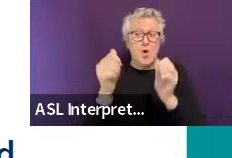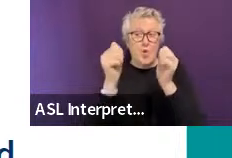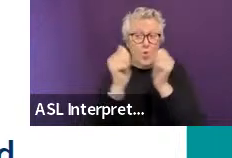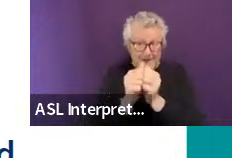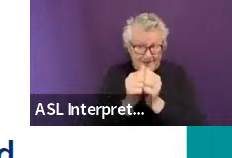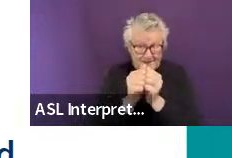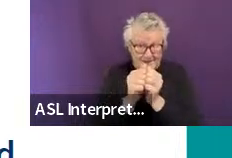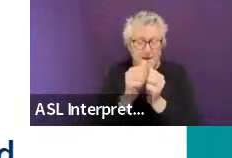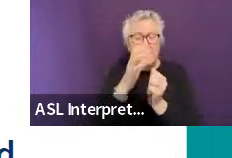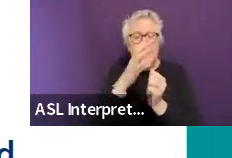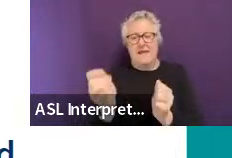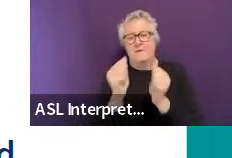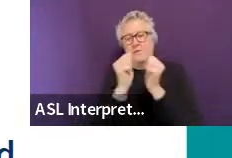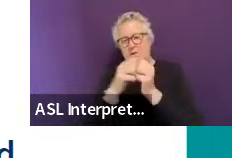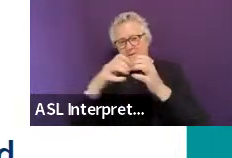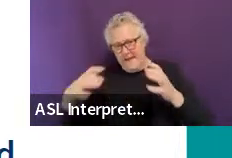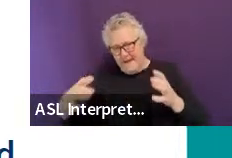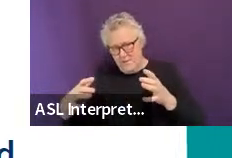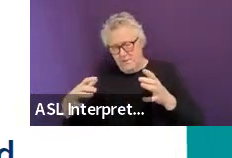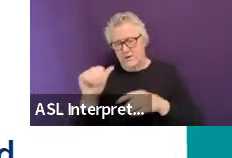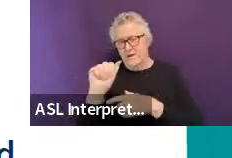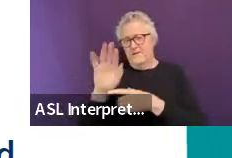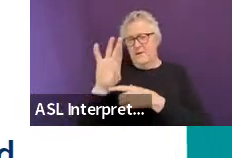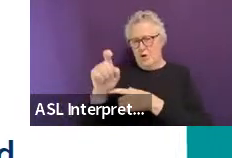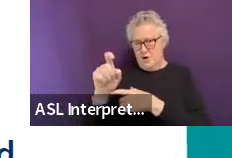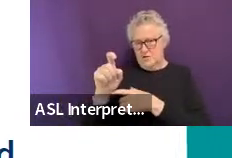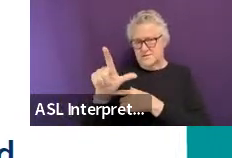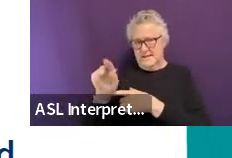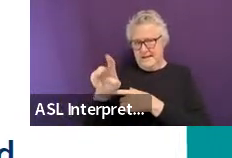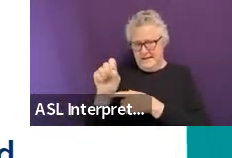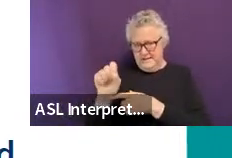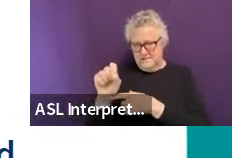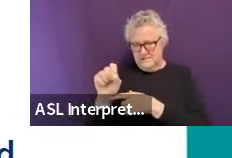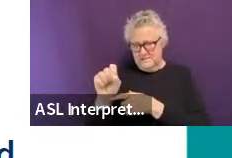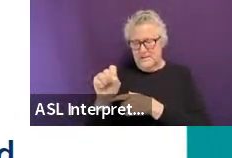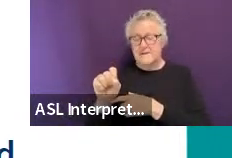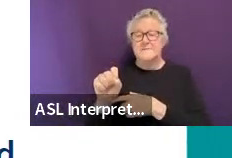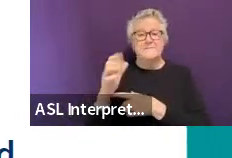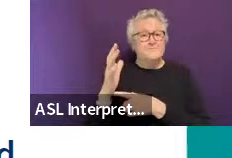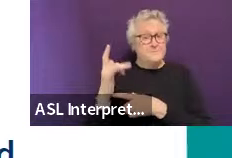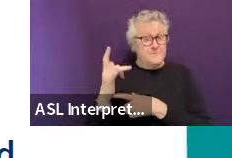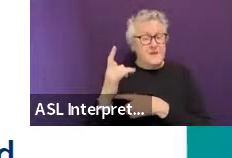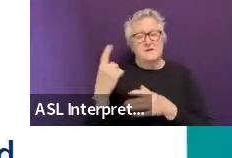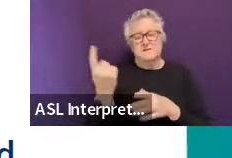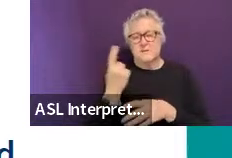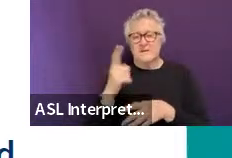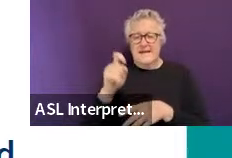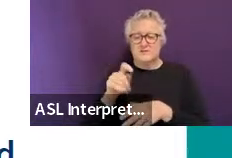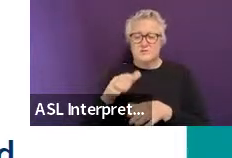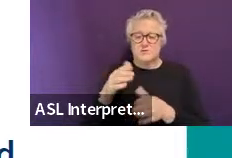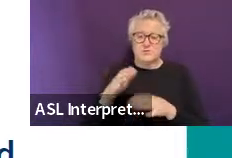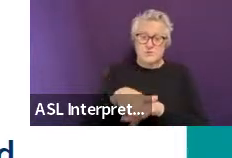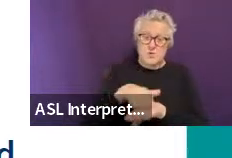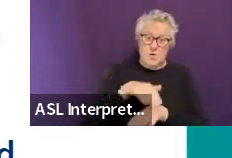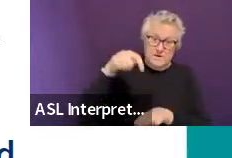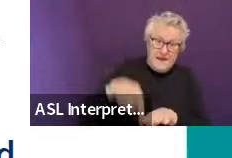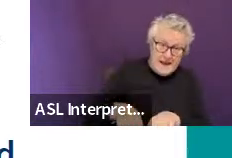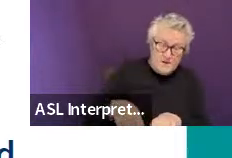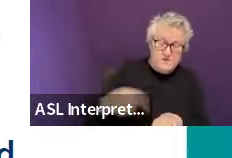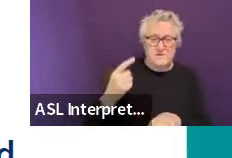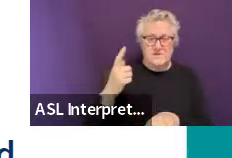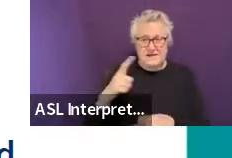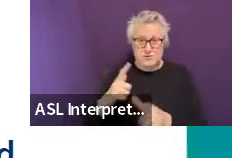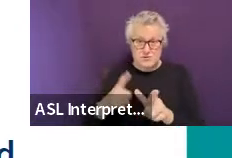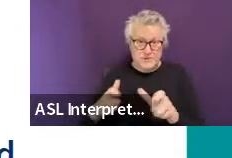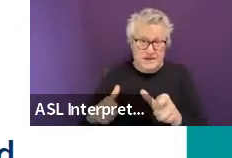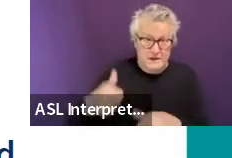in the outer lane where they've got to make a decision. Somebody's got to slow down, somebody's got to speed up for them to merge onto the freeway. Same